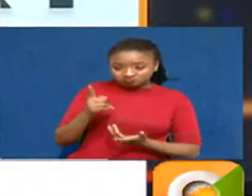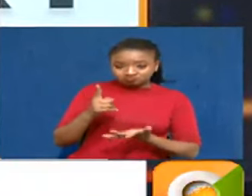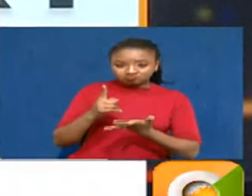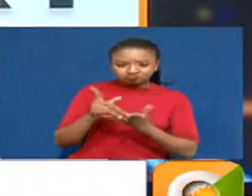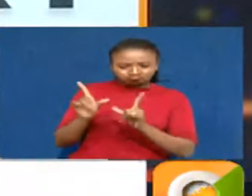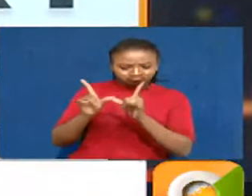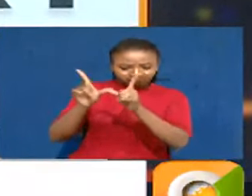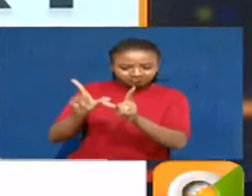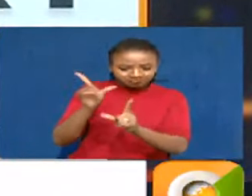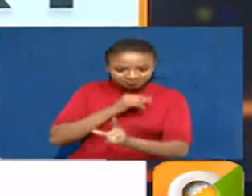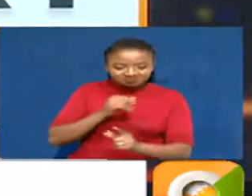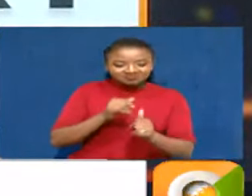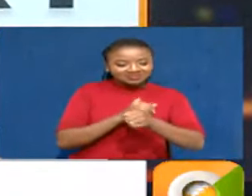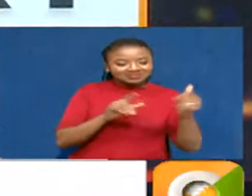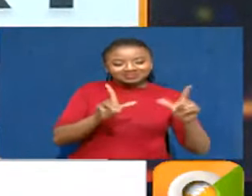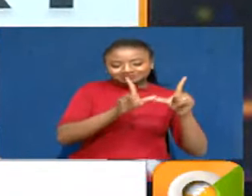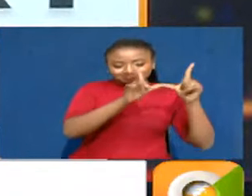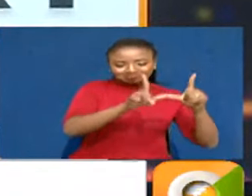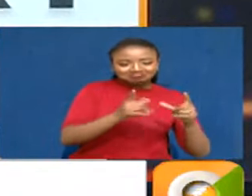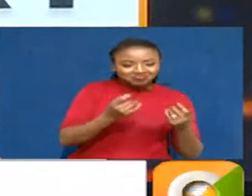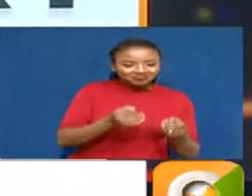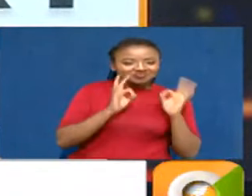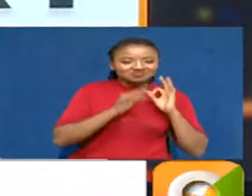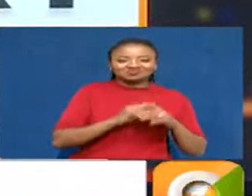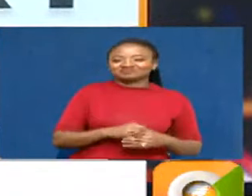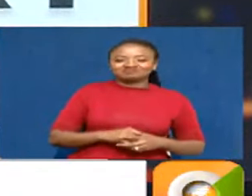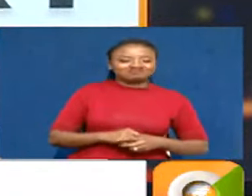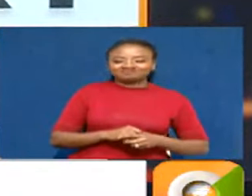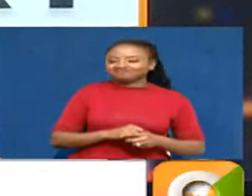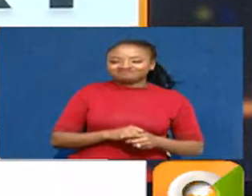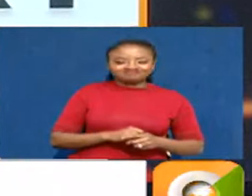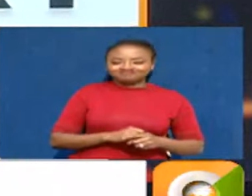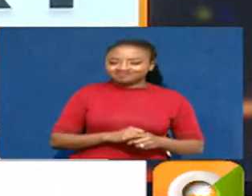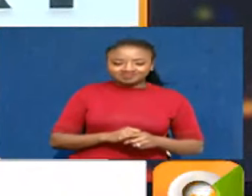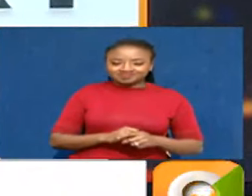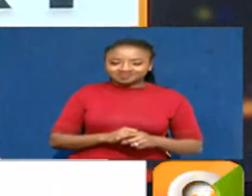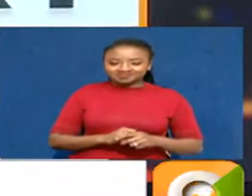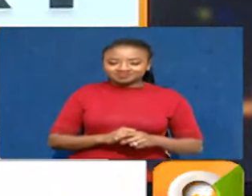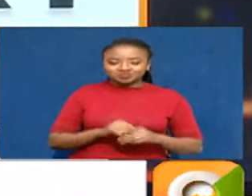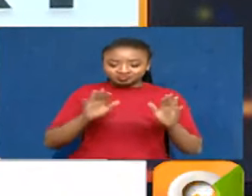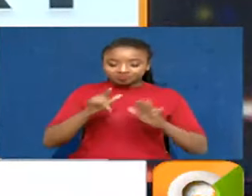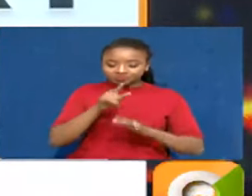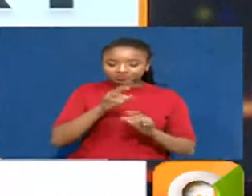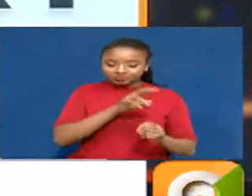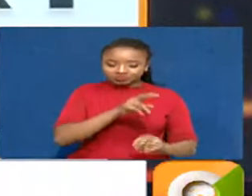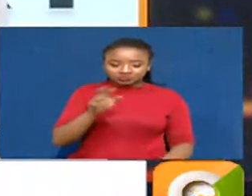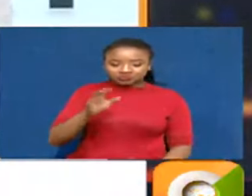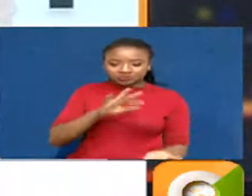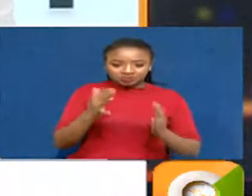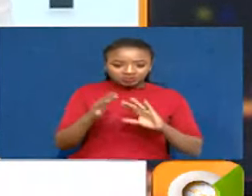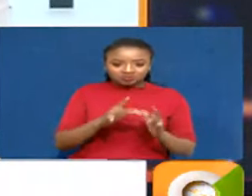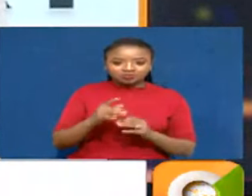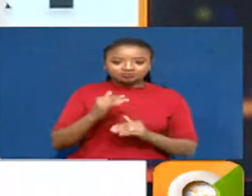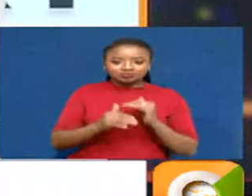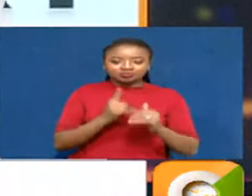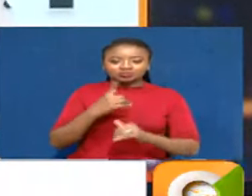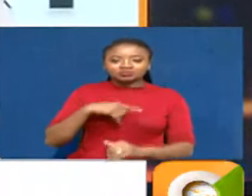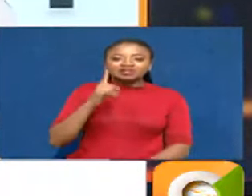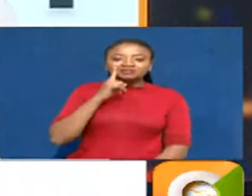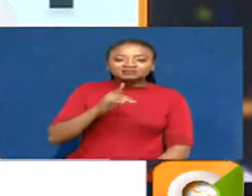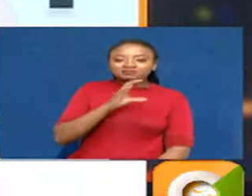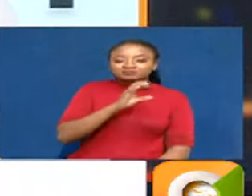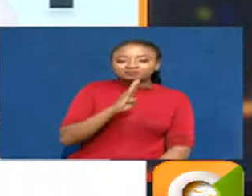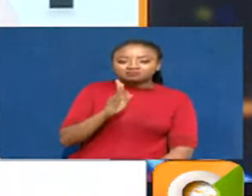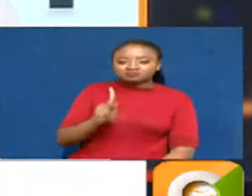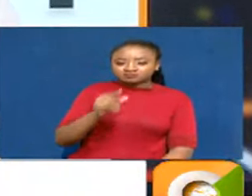not regulated. So it's upon you to find the ones who are regulated so that you don't go through all this drama. But the CBK governor, Dr.